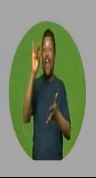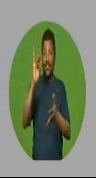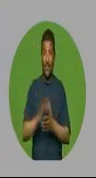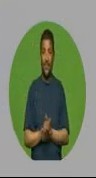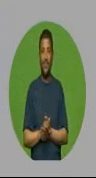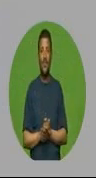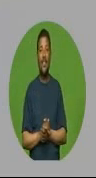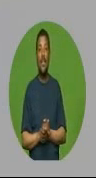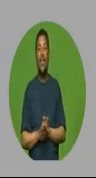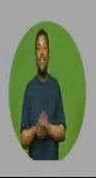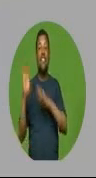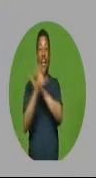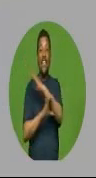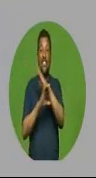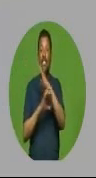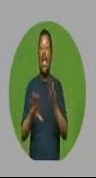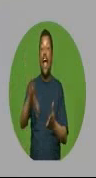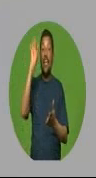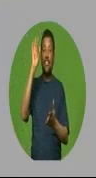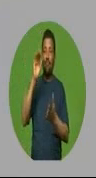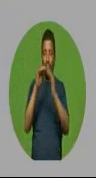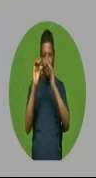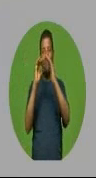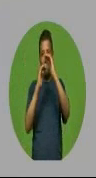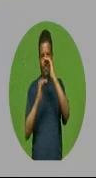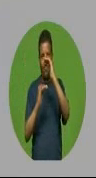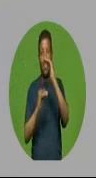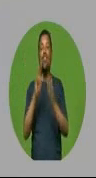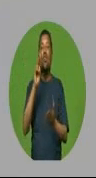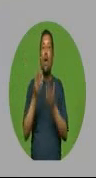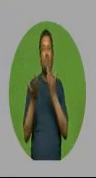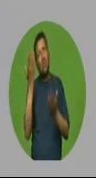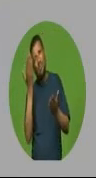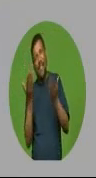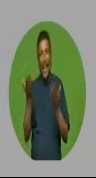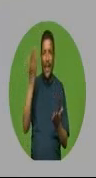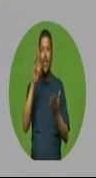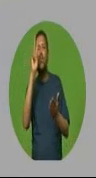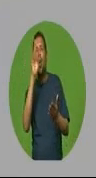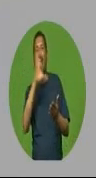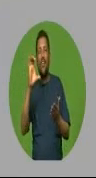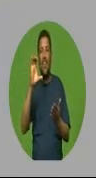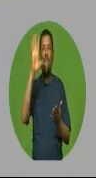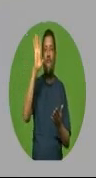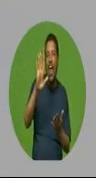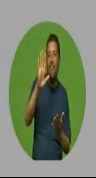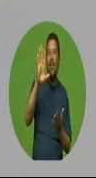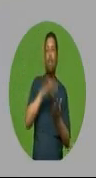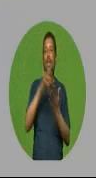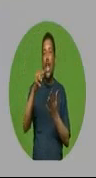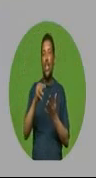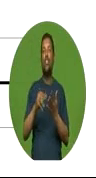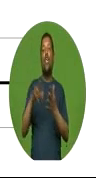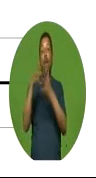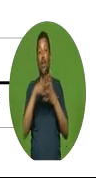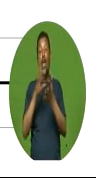2008, the country's earning declined to approximately $205 million